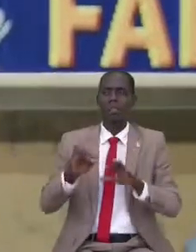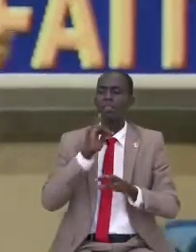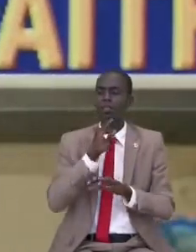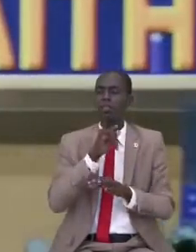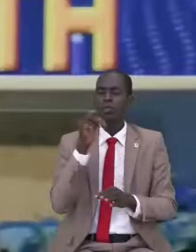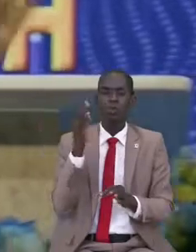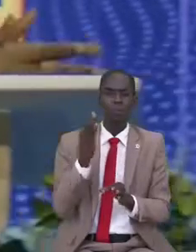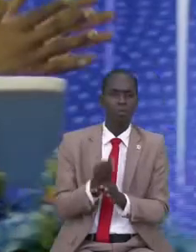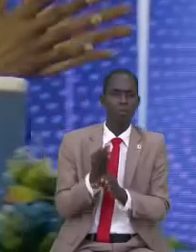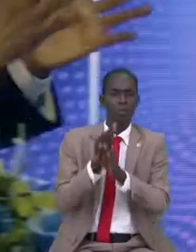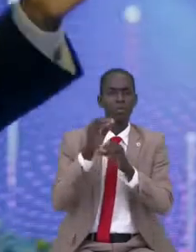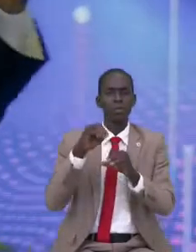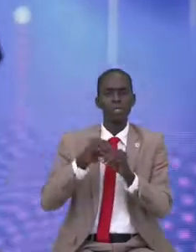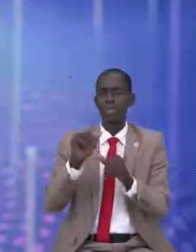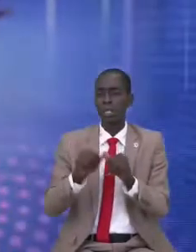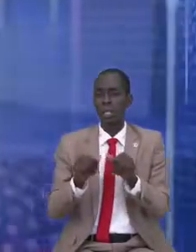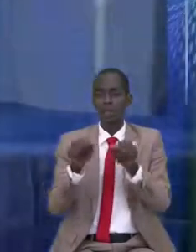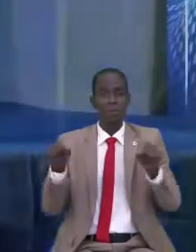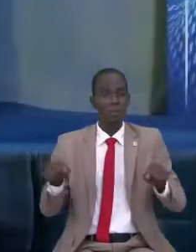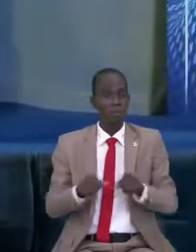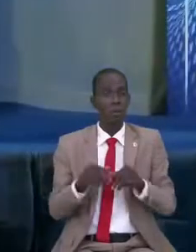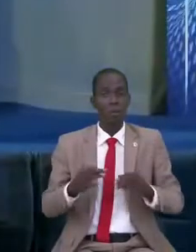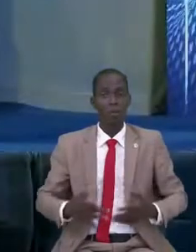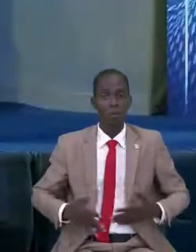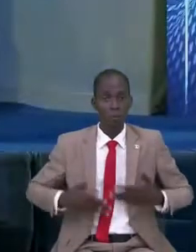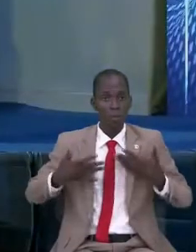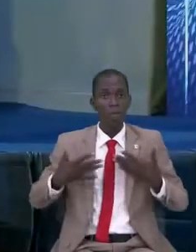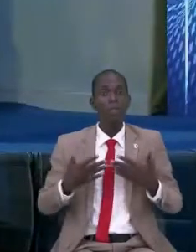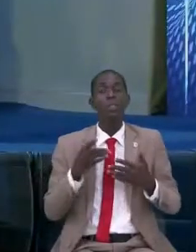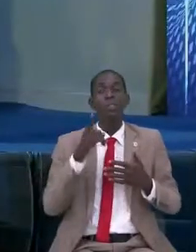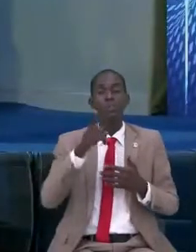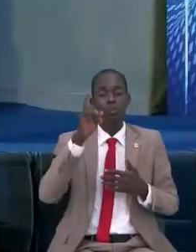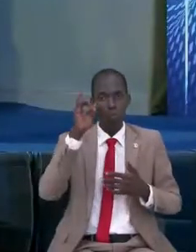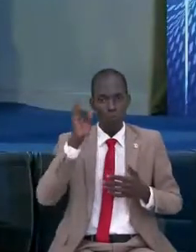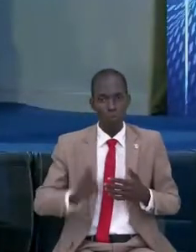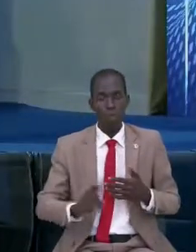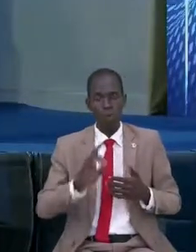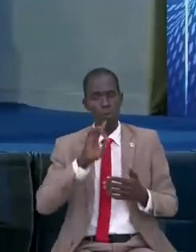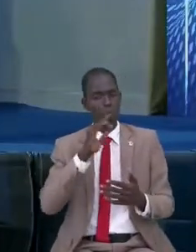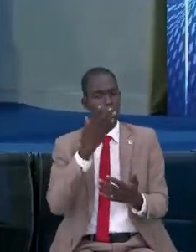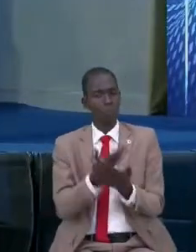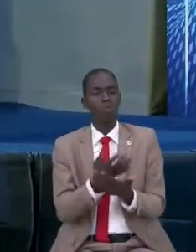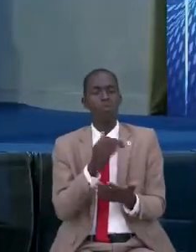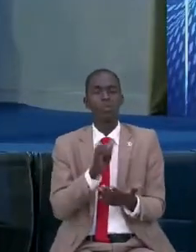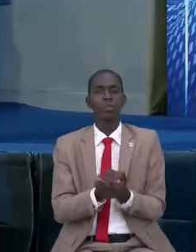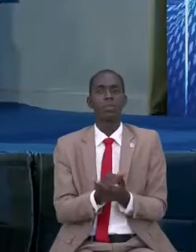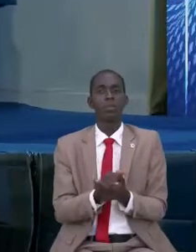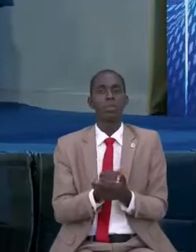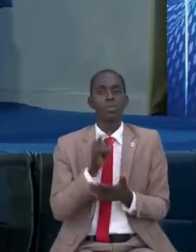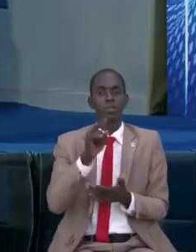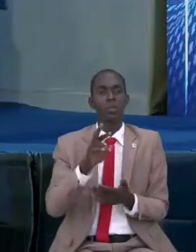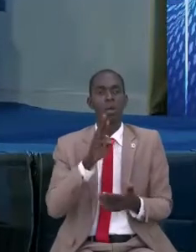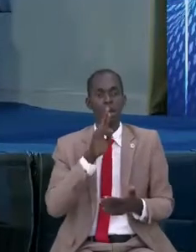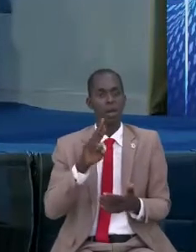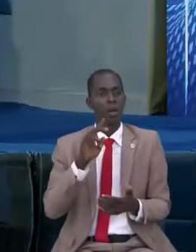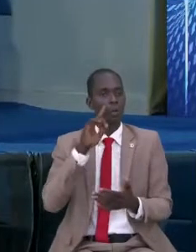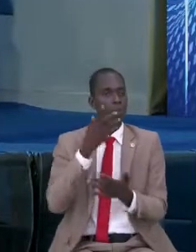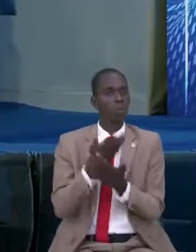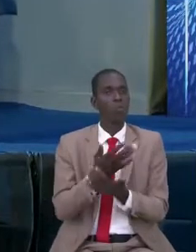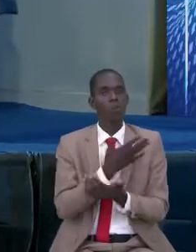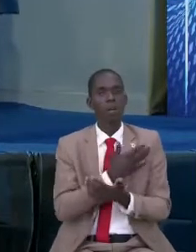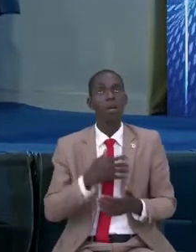of life, be a witness. Ye are witnesses and God also.